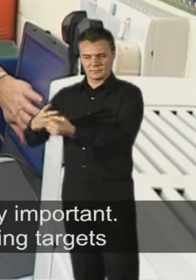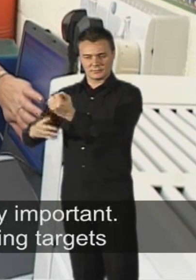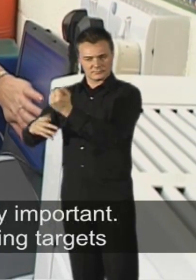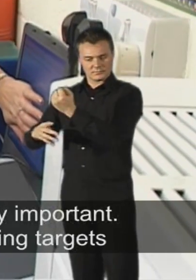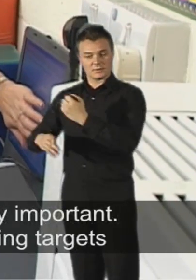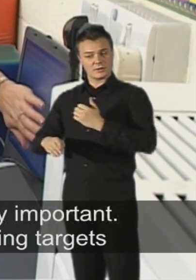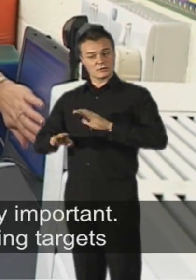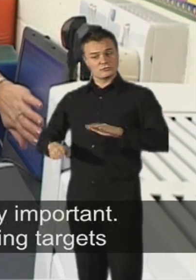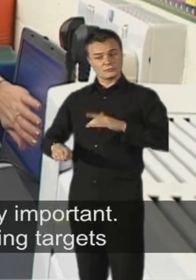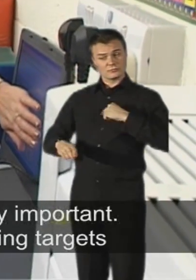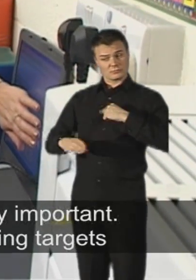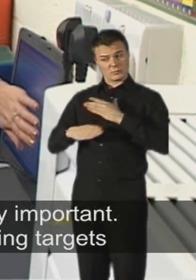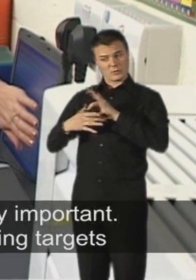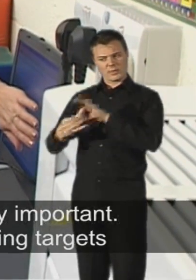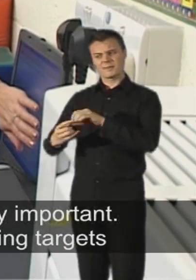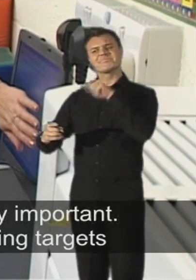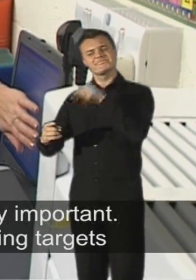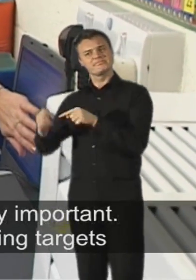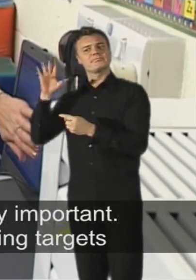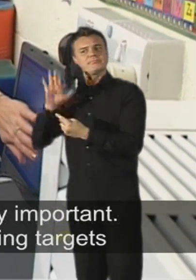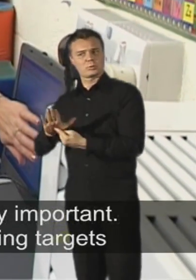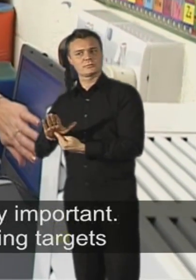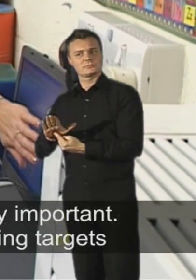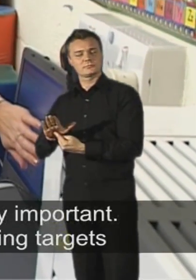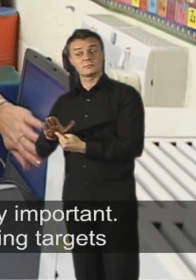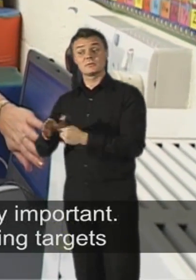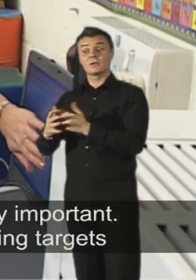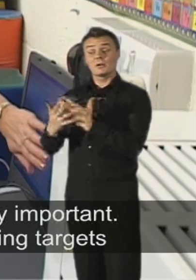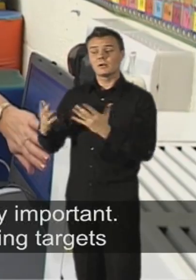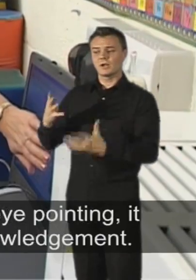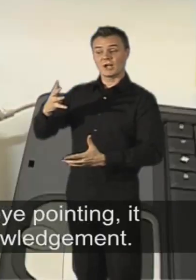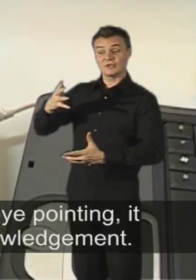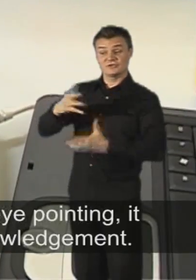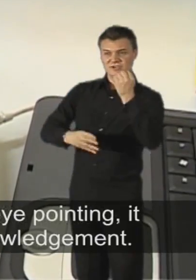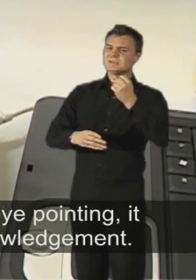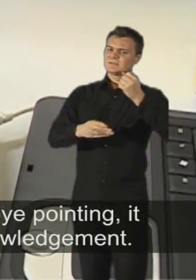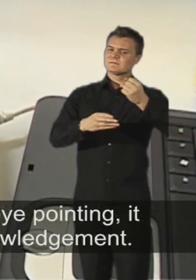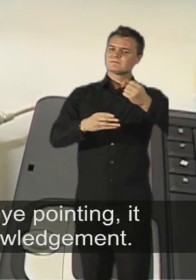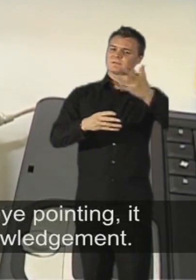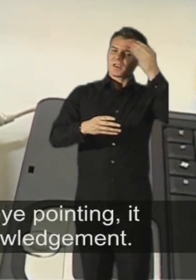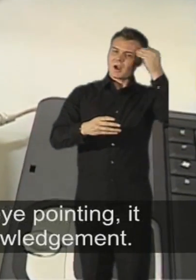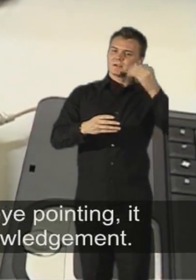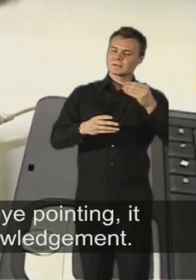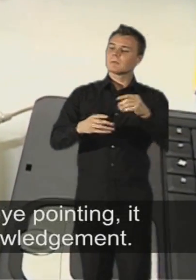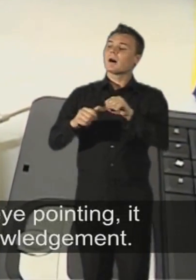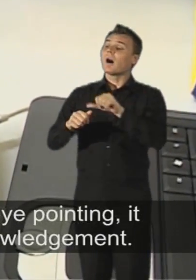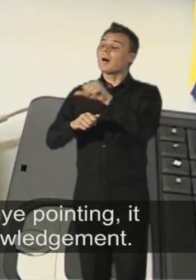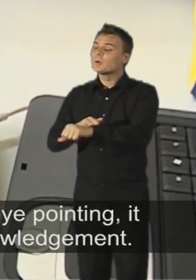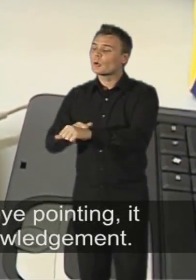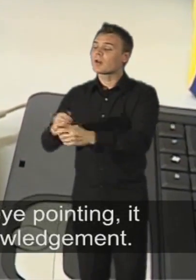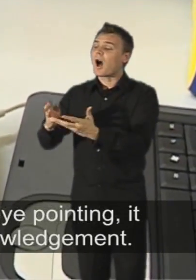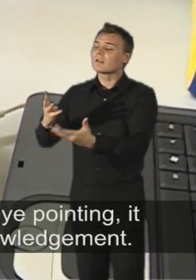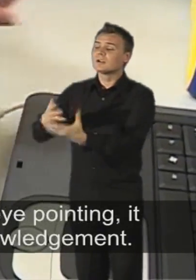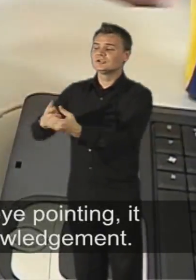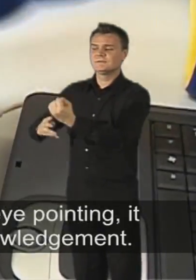children that I work with, that's really important. Lots of them do achieve their learning targets, but it's beyond that. It might